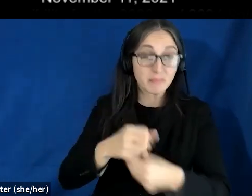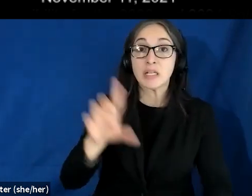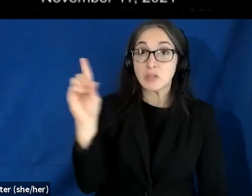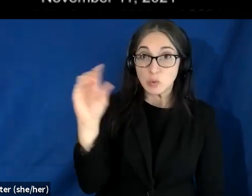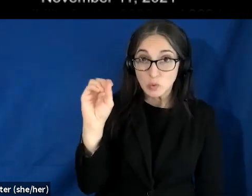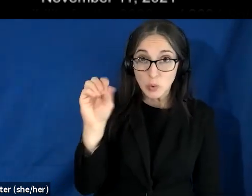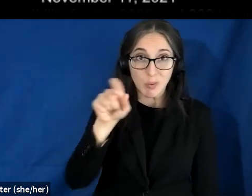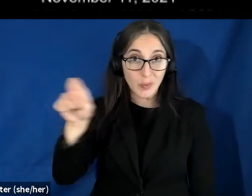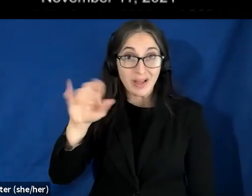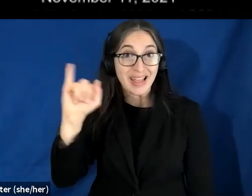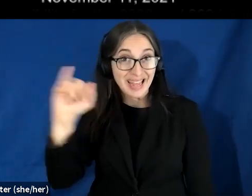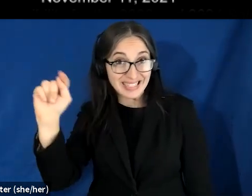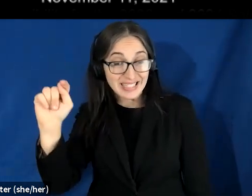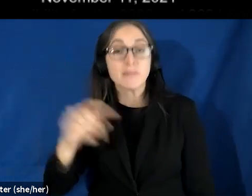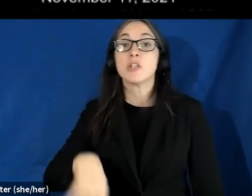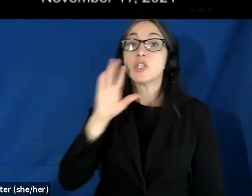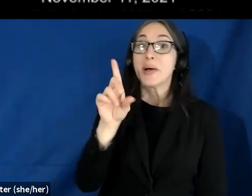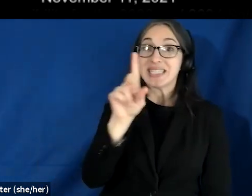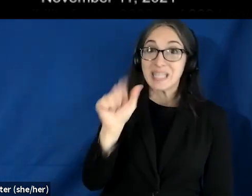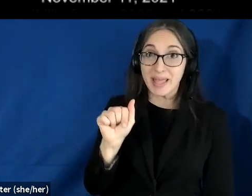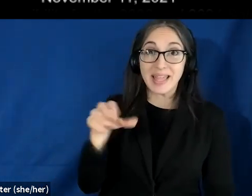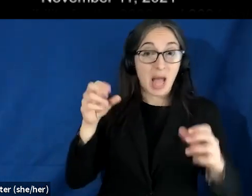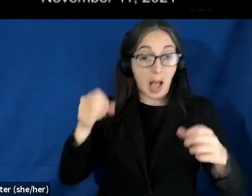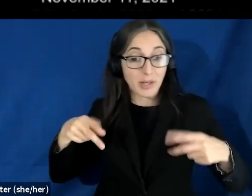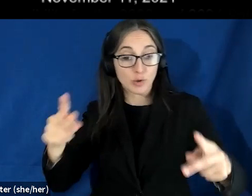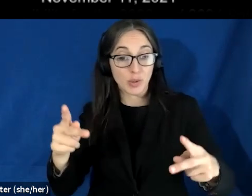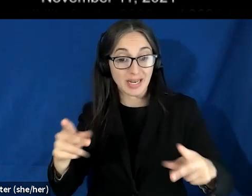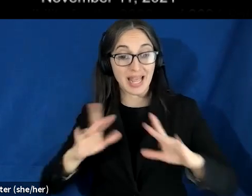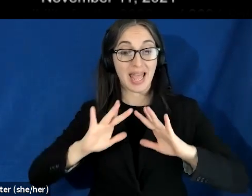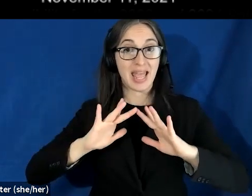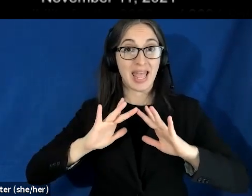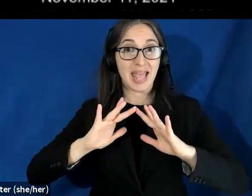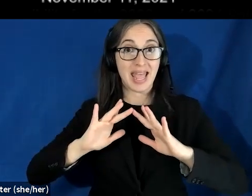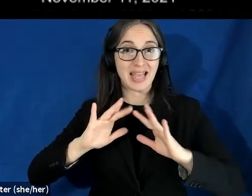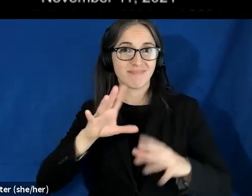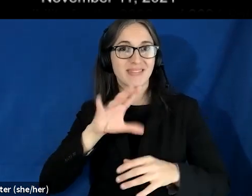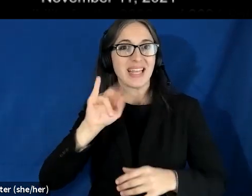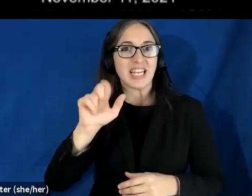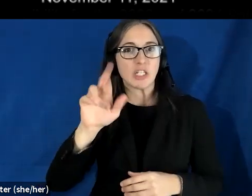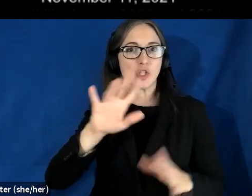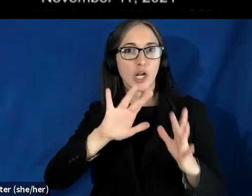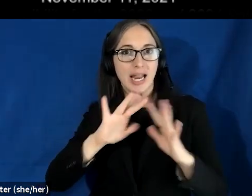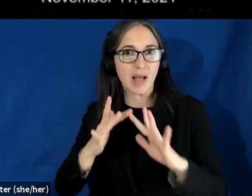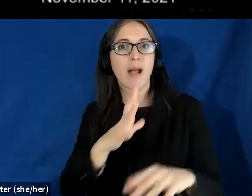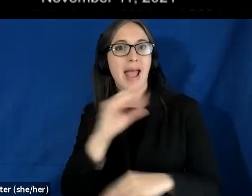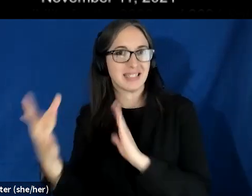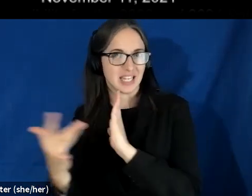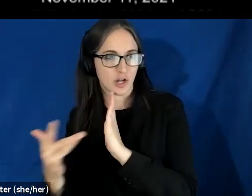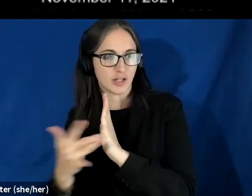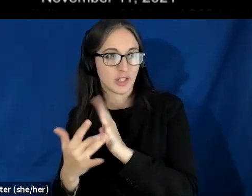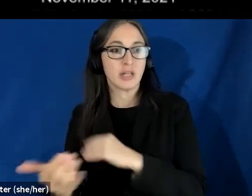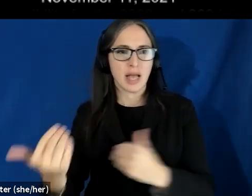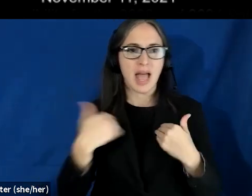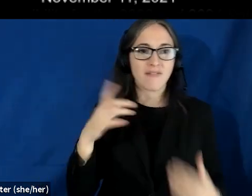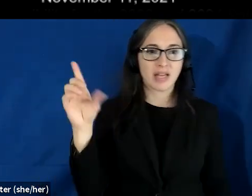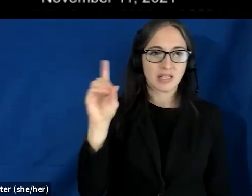DO-IT, Disabilities, Opportunities, Internetworking, and Technology. We have a Do It Japan that